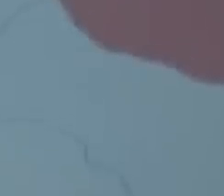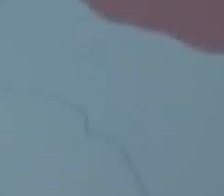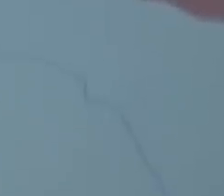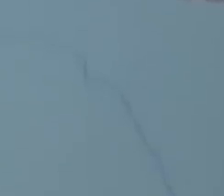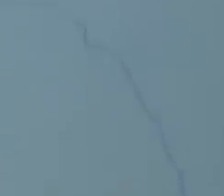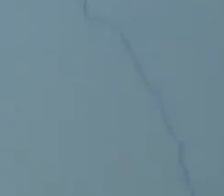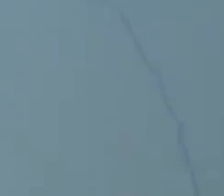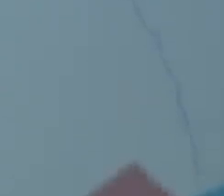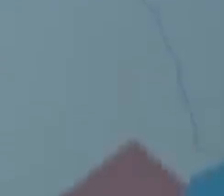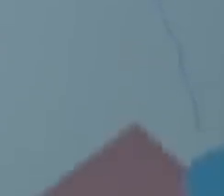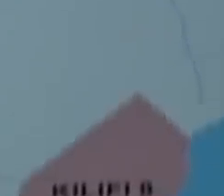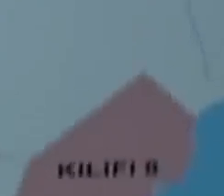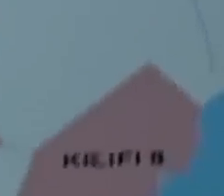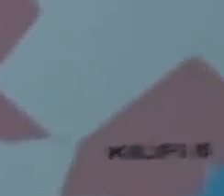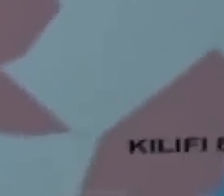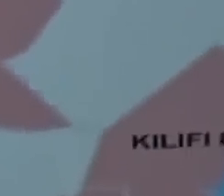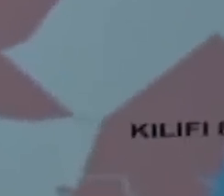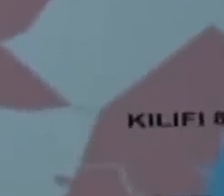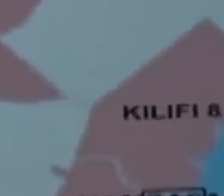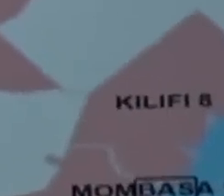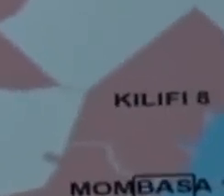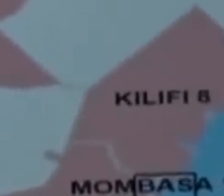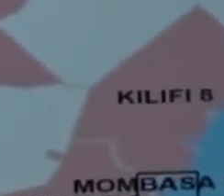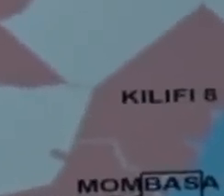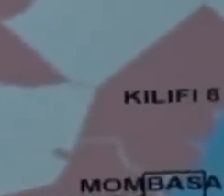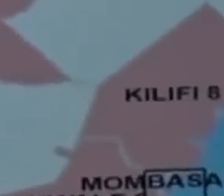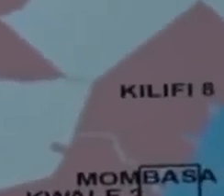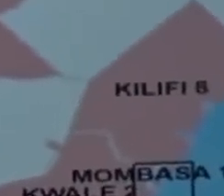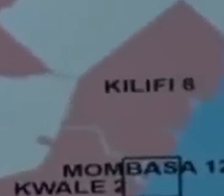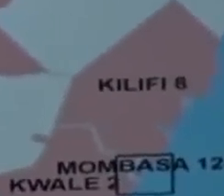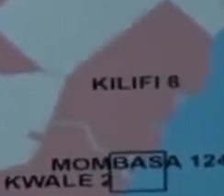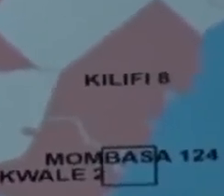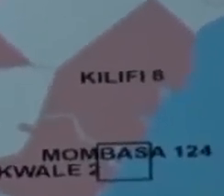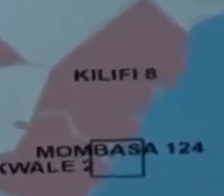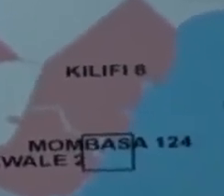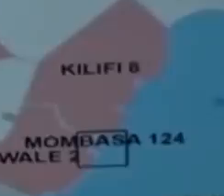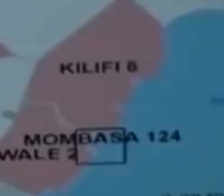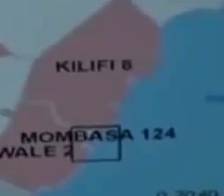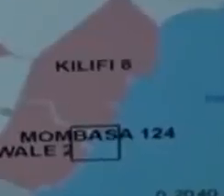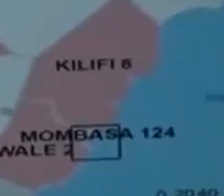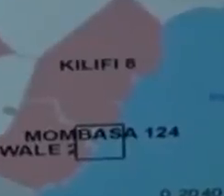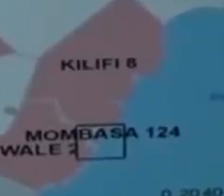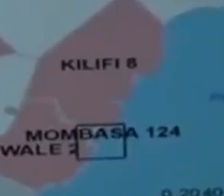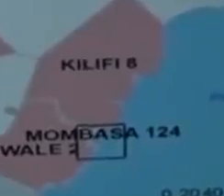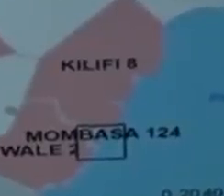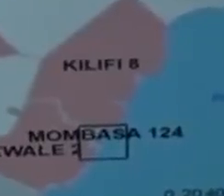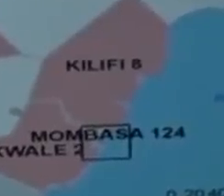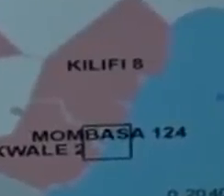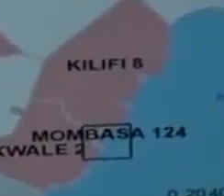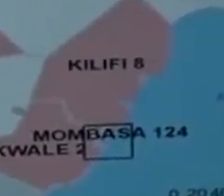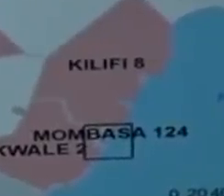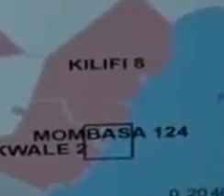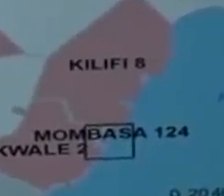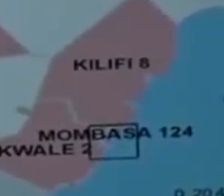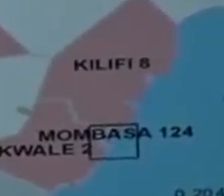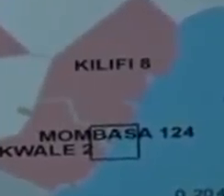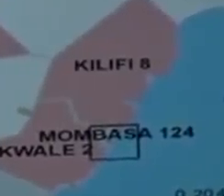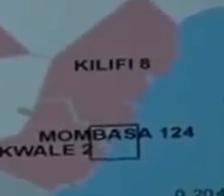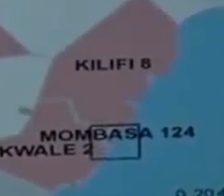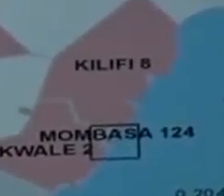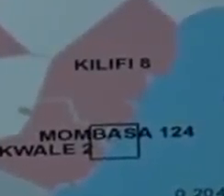Kwale down here with 2, Kilifi with 8, and Mombasa at 124.